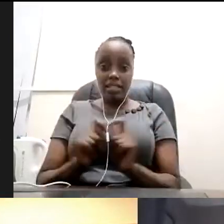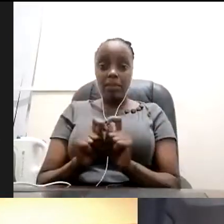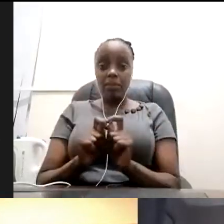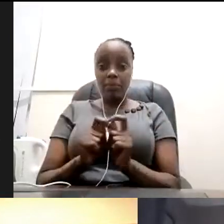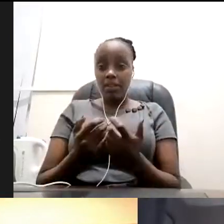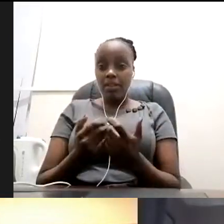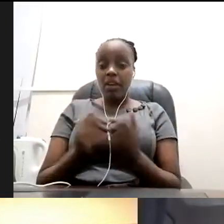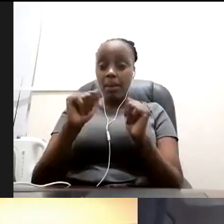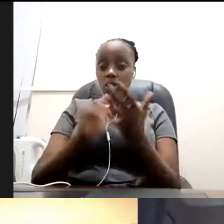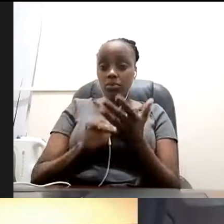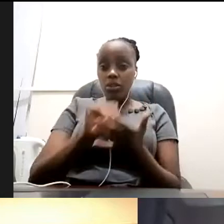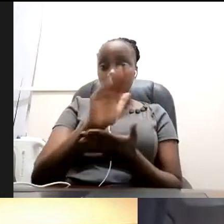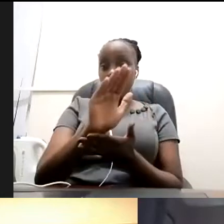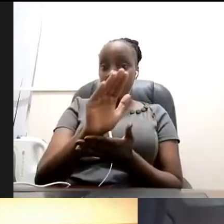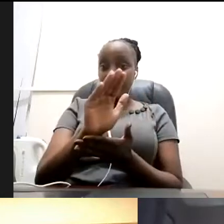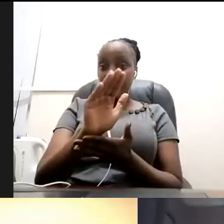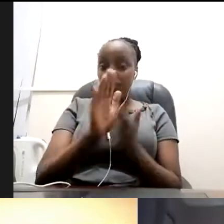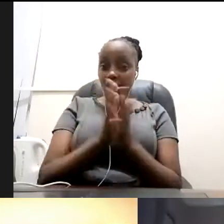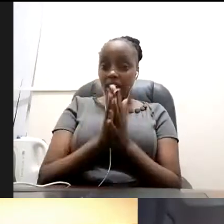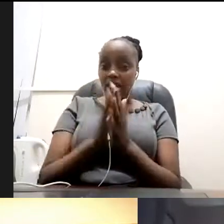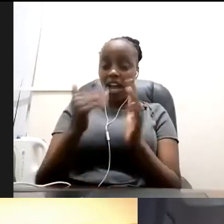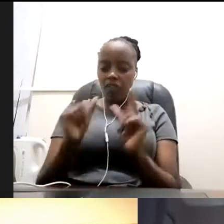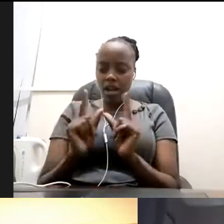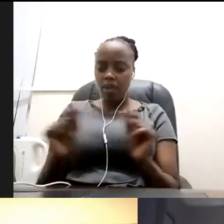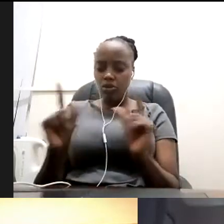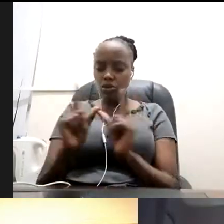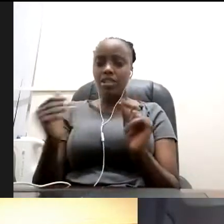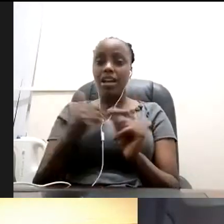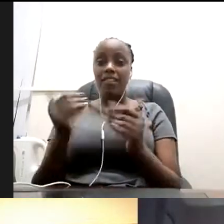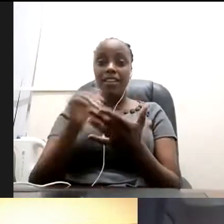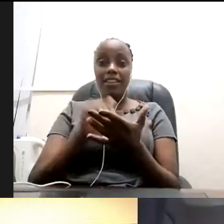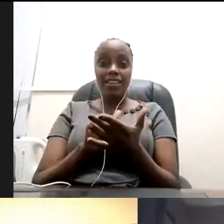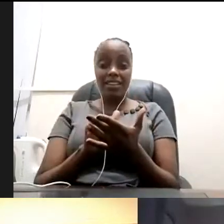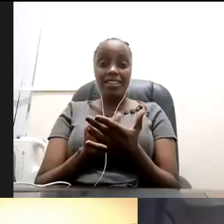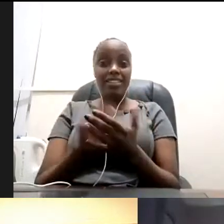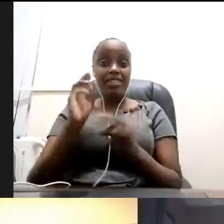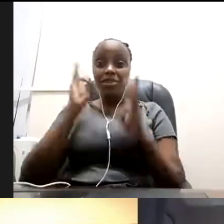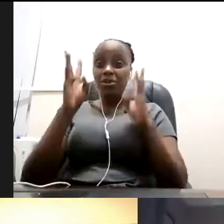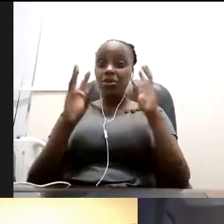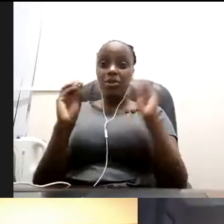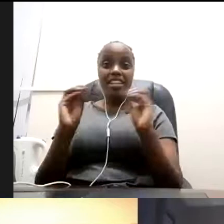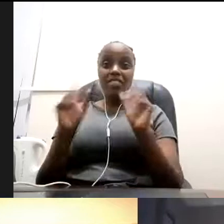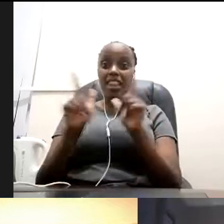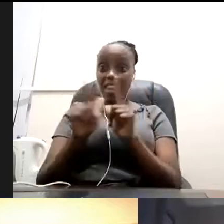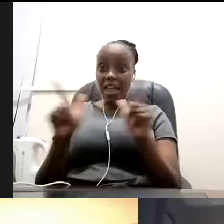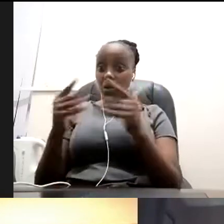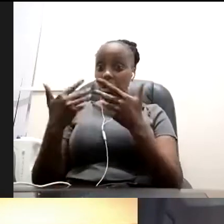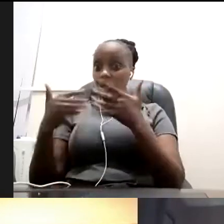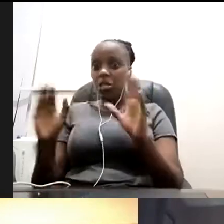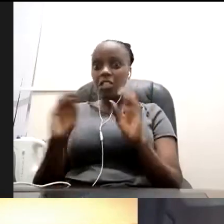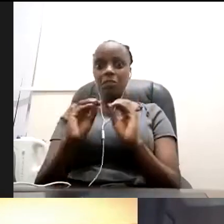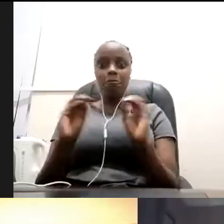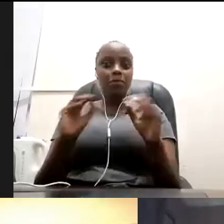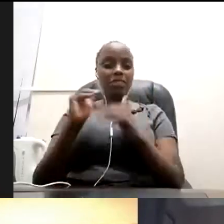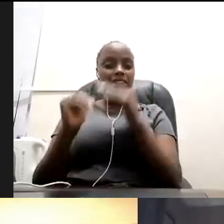distribute it, and there is the closed captioning. So once again, not a word in no language will be lost,